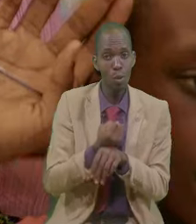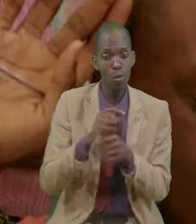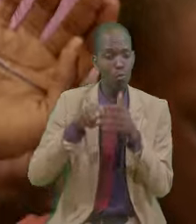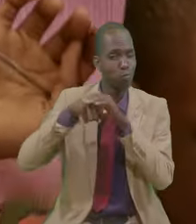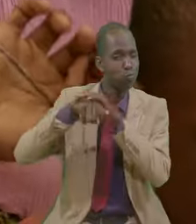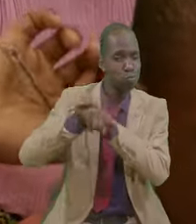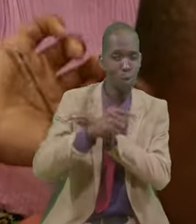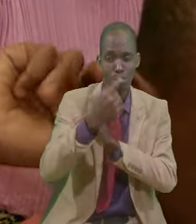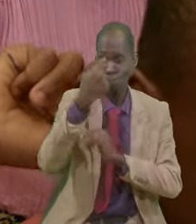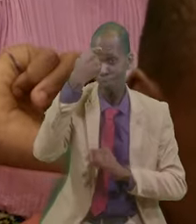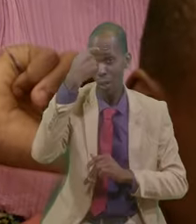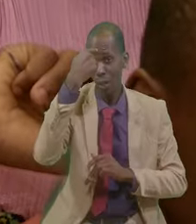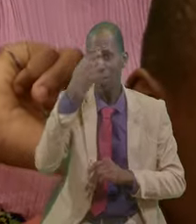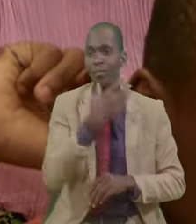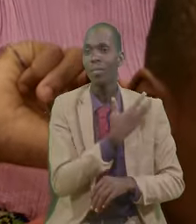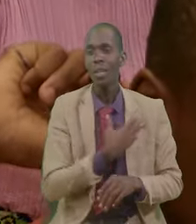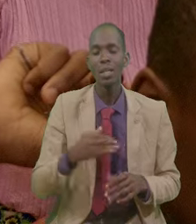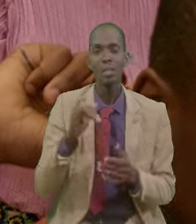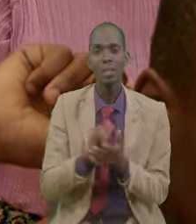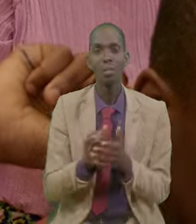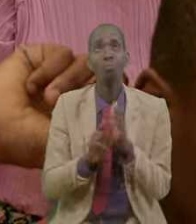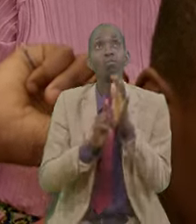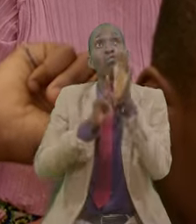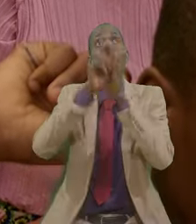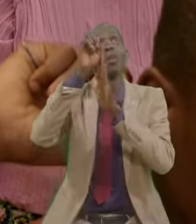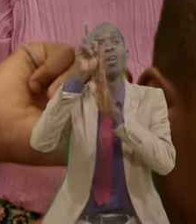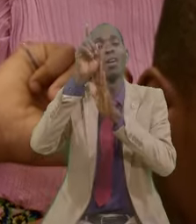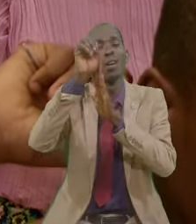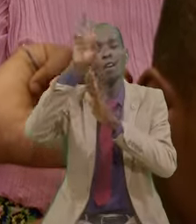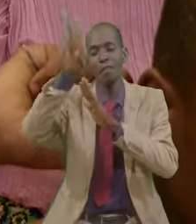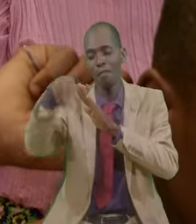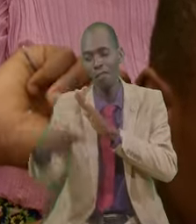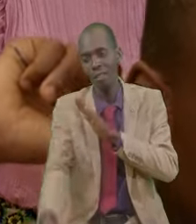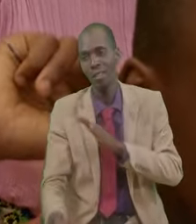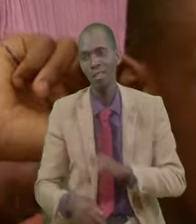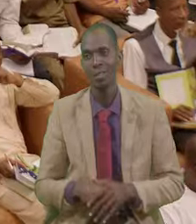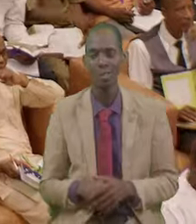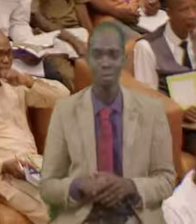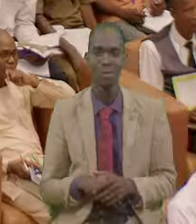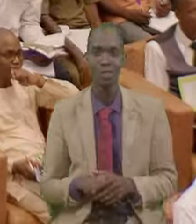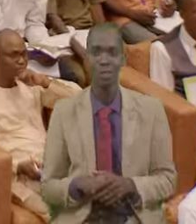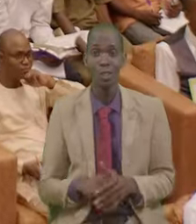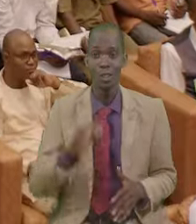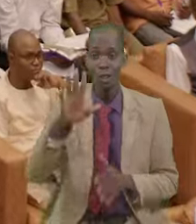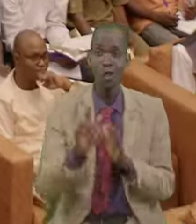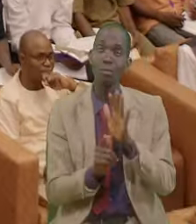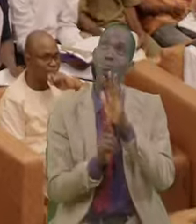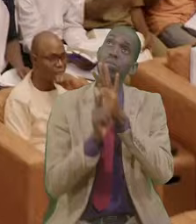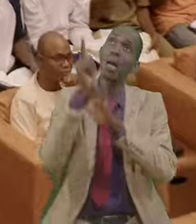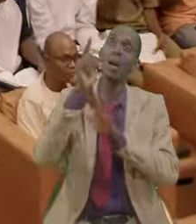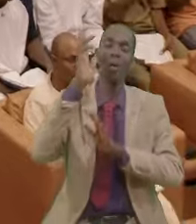into his forehead, and he fell. Goliath will fall. Yeah. Your giants will